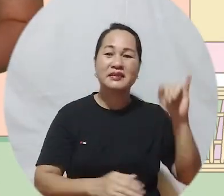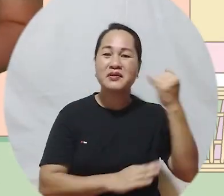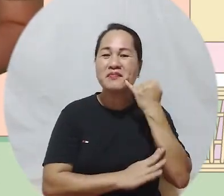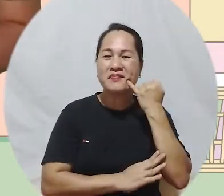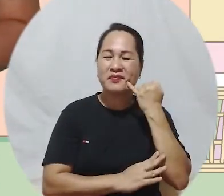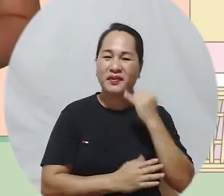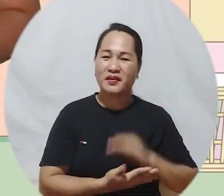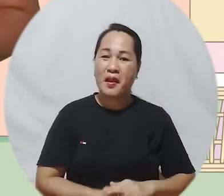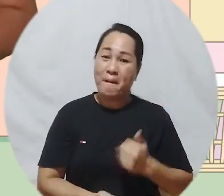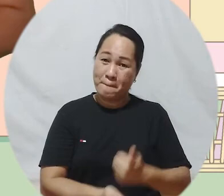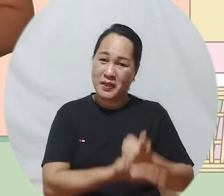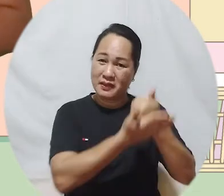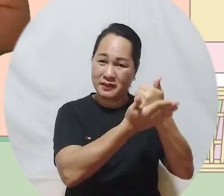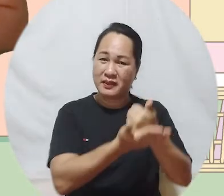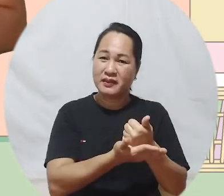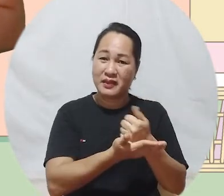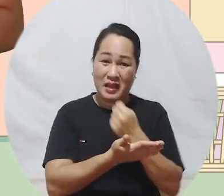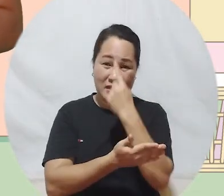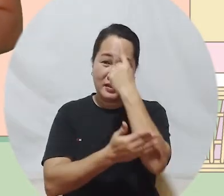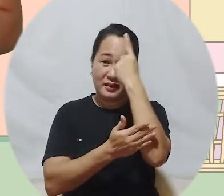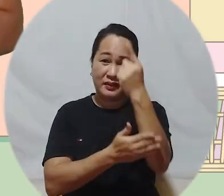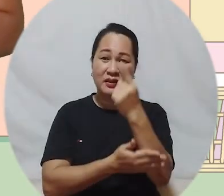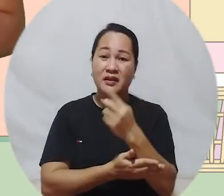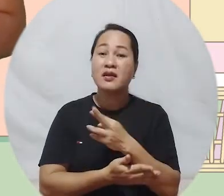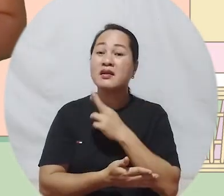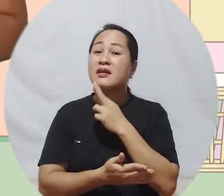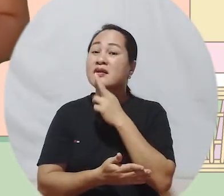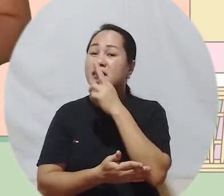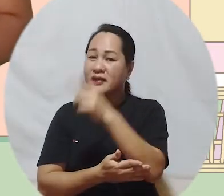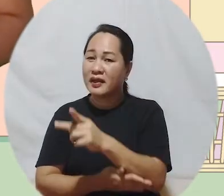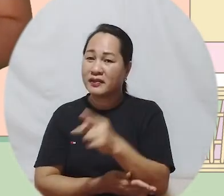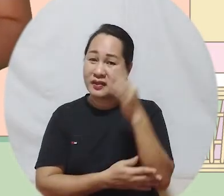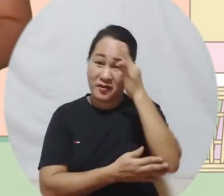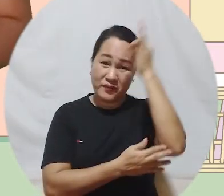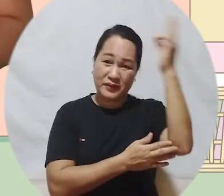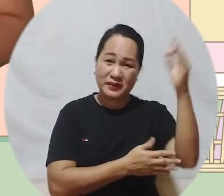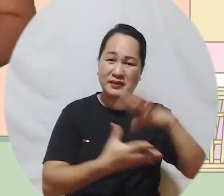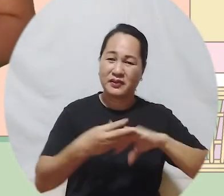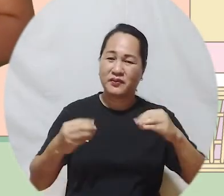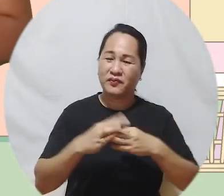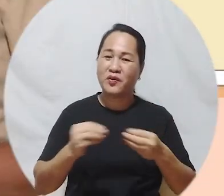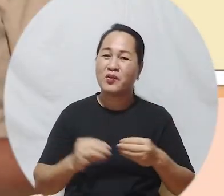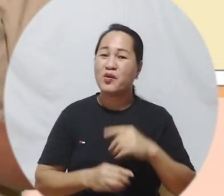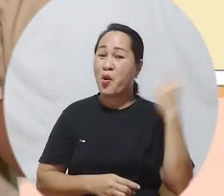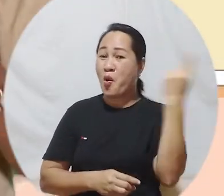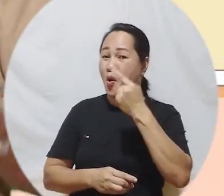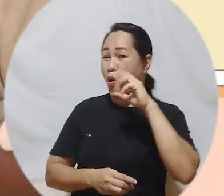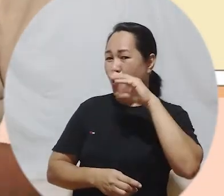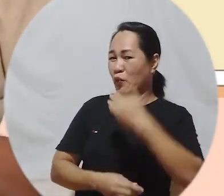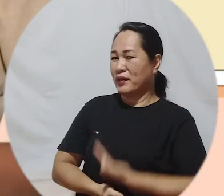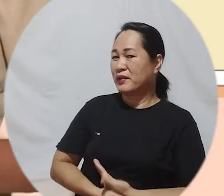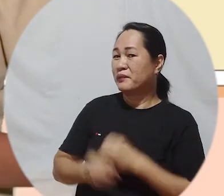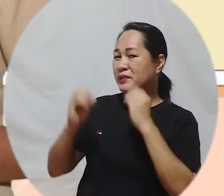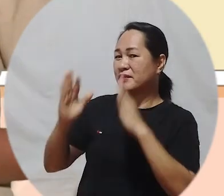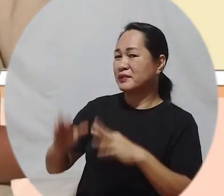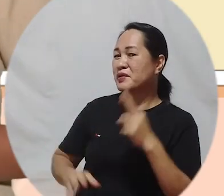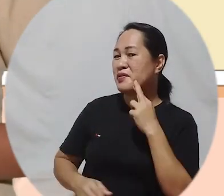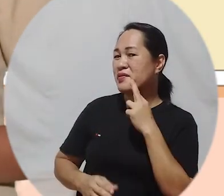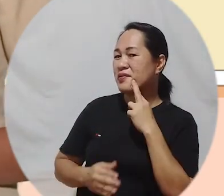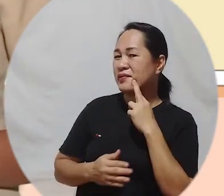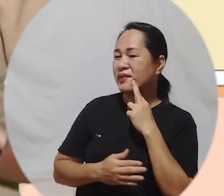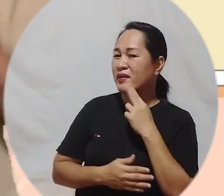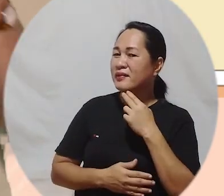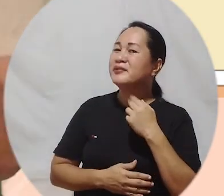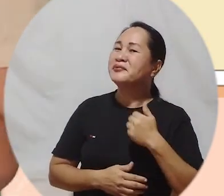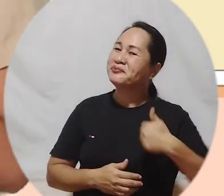much, Teacher Jennifer, for helping us in understanding reality and fantasy stories. You are always welcome, Teacher